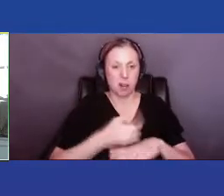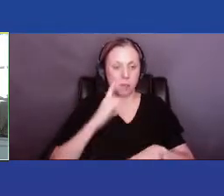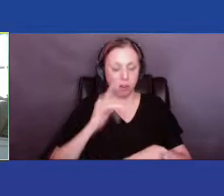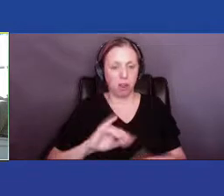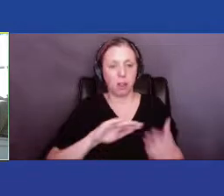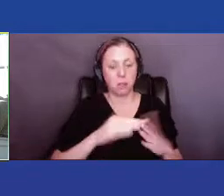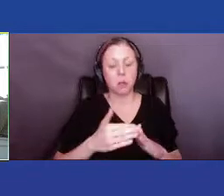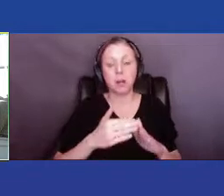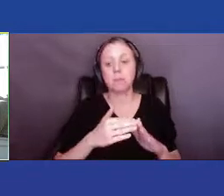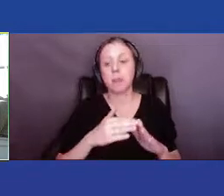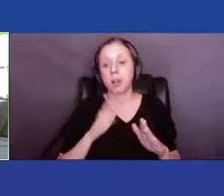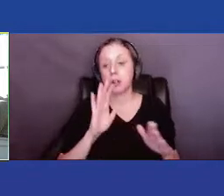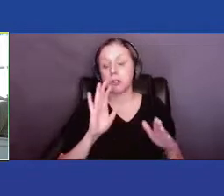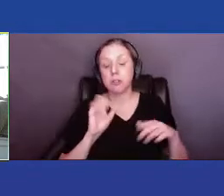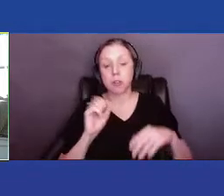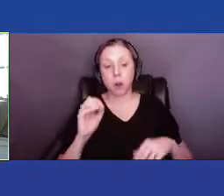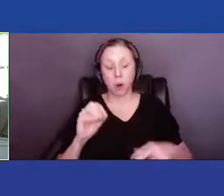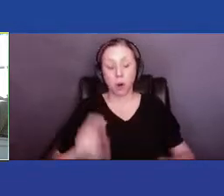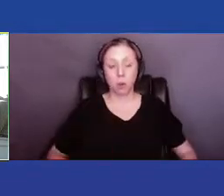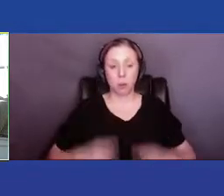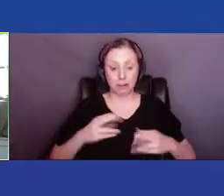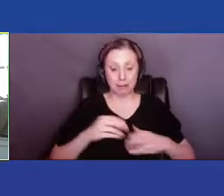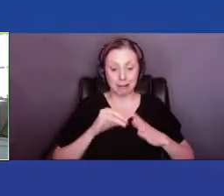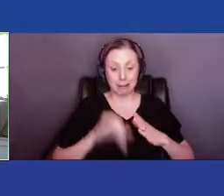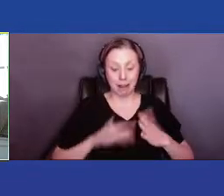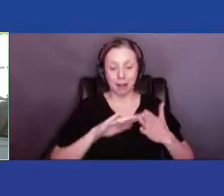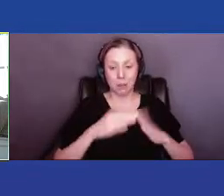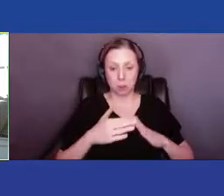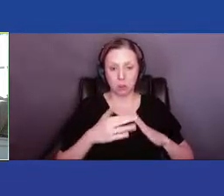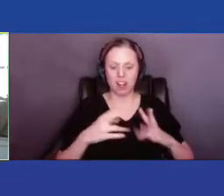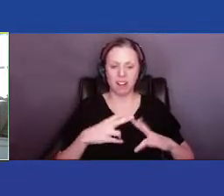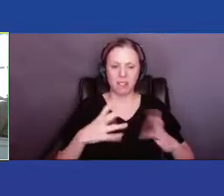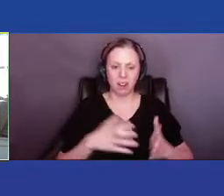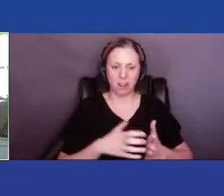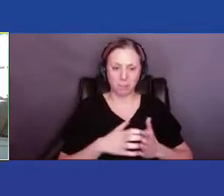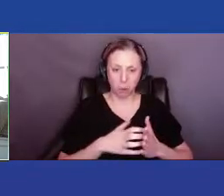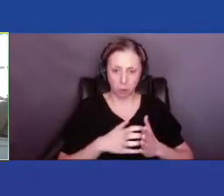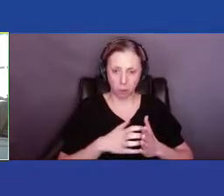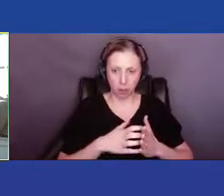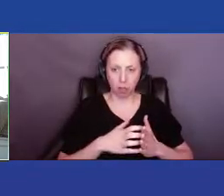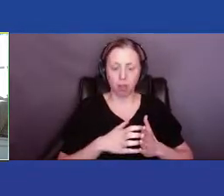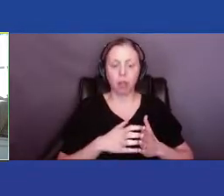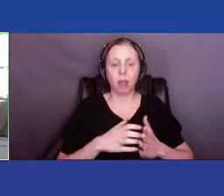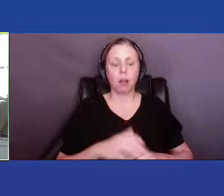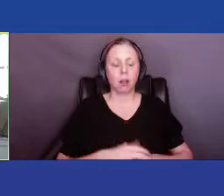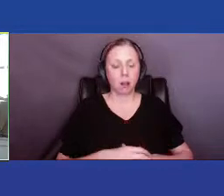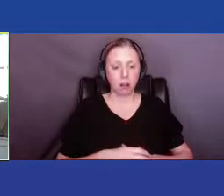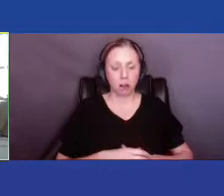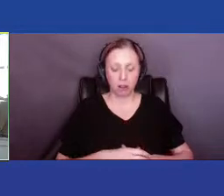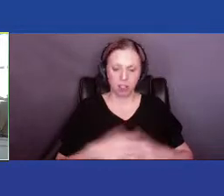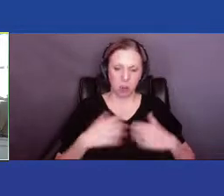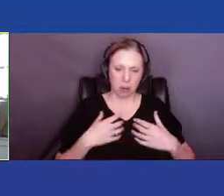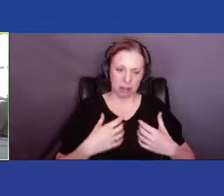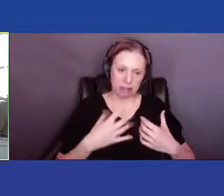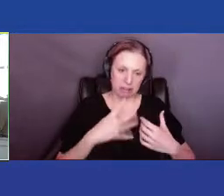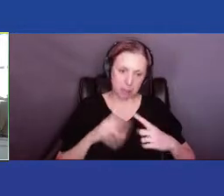these the residents in these communities are very vulnerable health-wise, and on days when